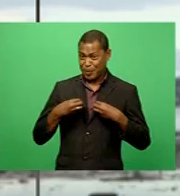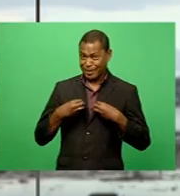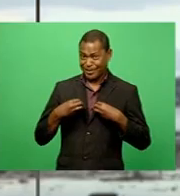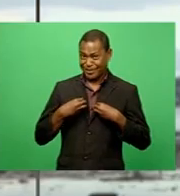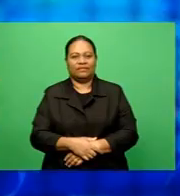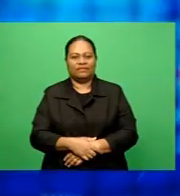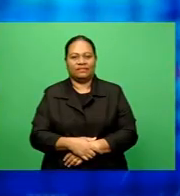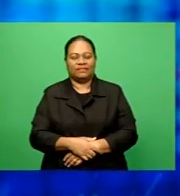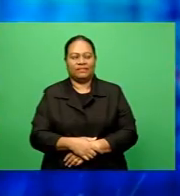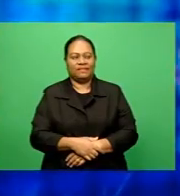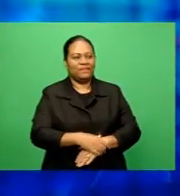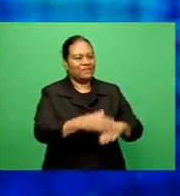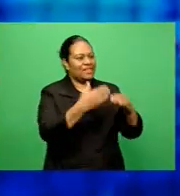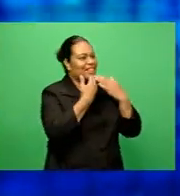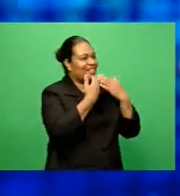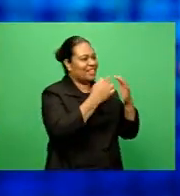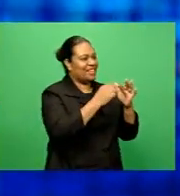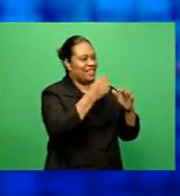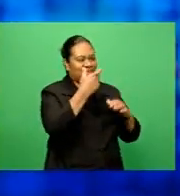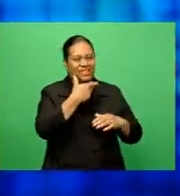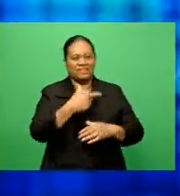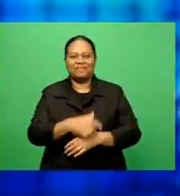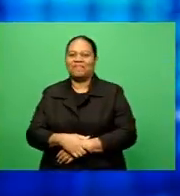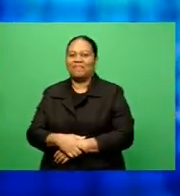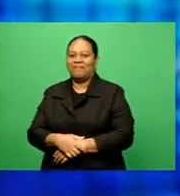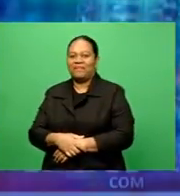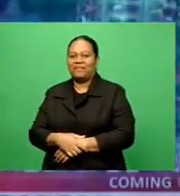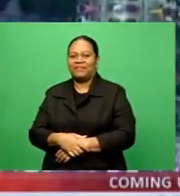Koroi. Thanks, Edwin. Coming up,